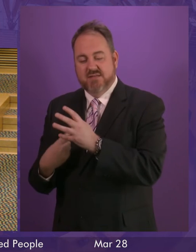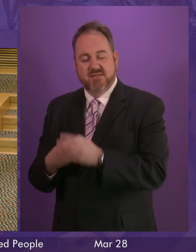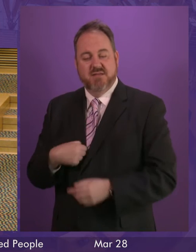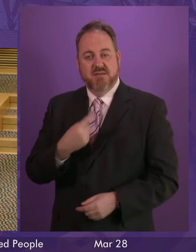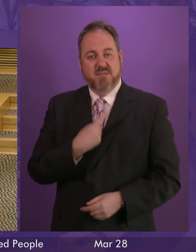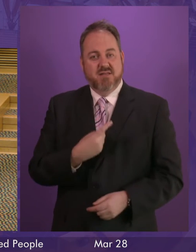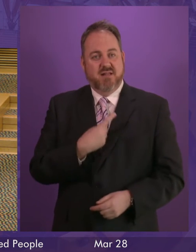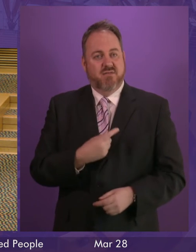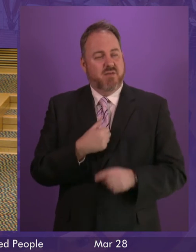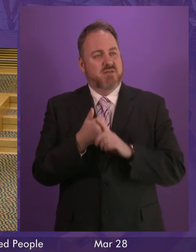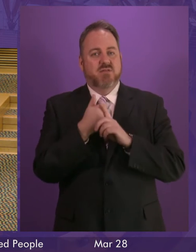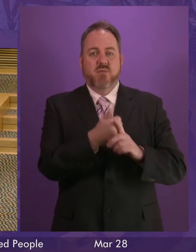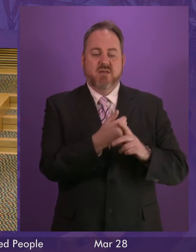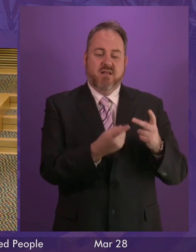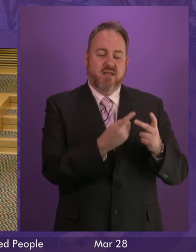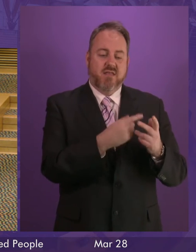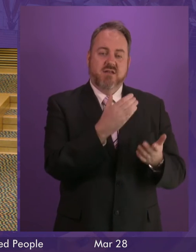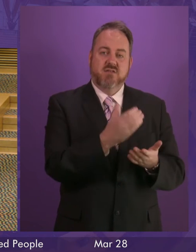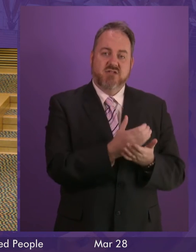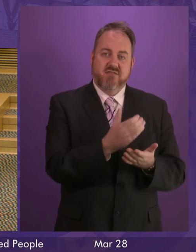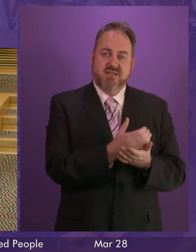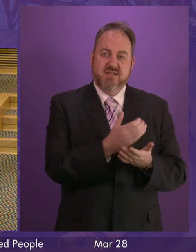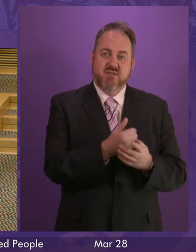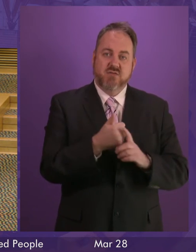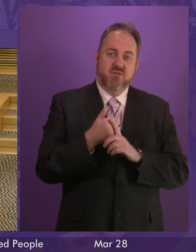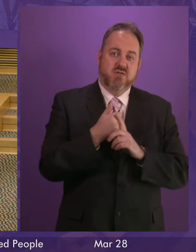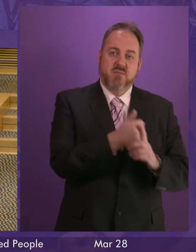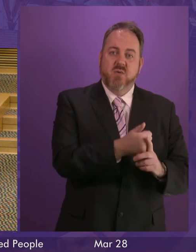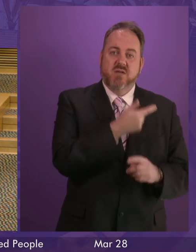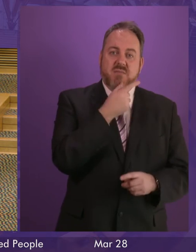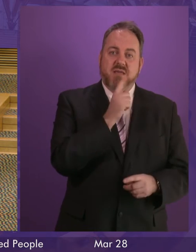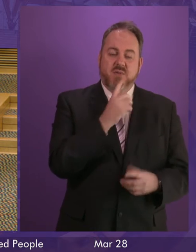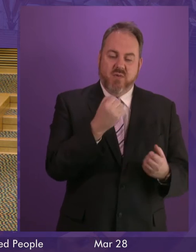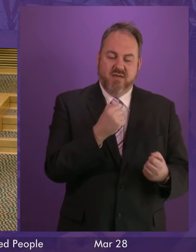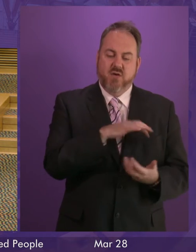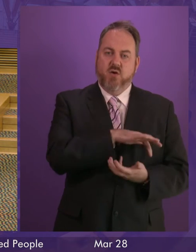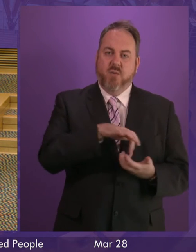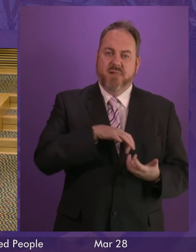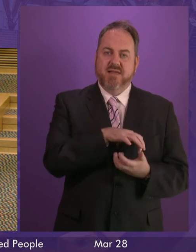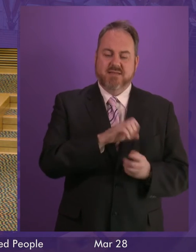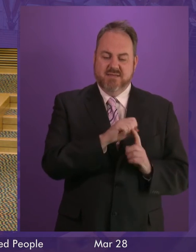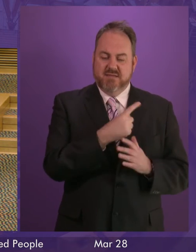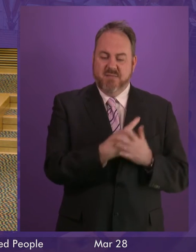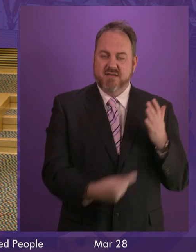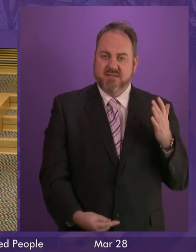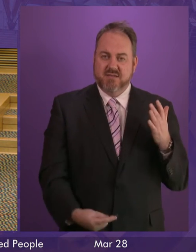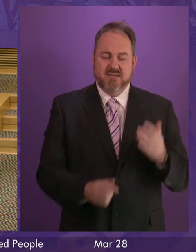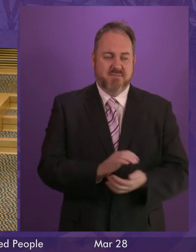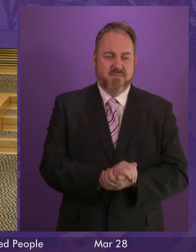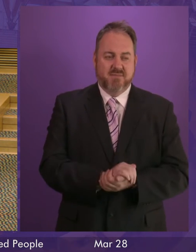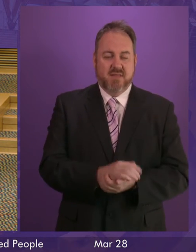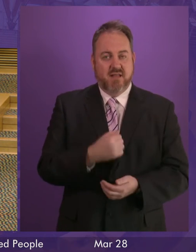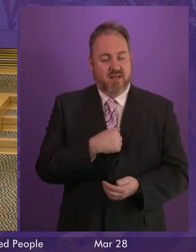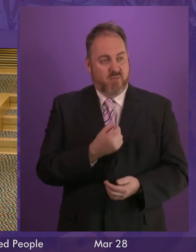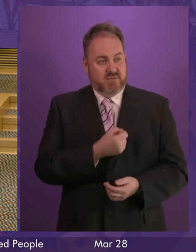able to support PAMIS, a charity which raises awareness of the needs of those with complex care needs and enable them and their families to get out and about. It was great to announce some